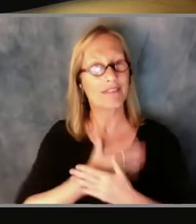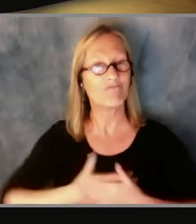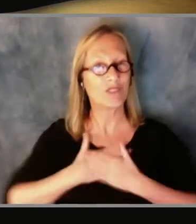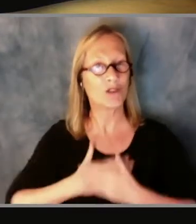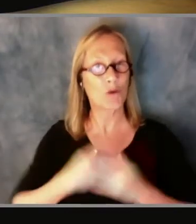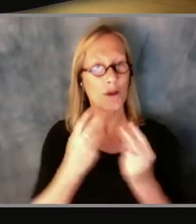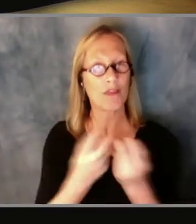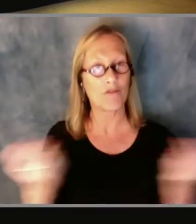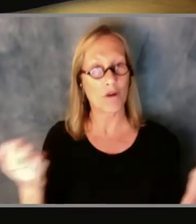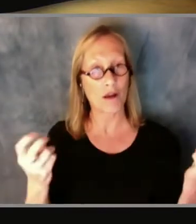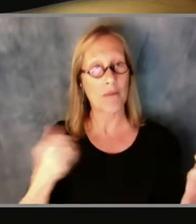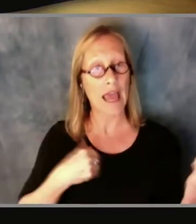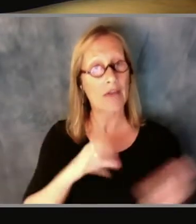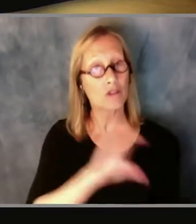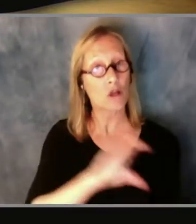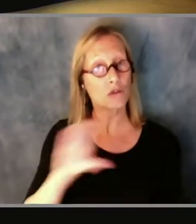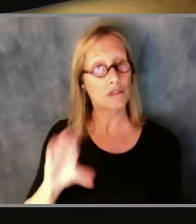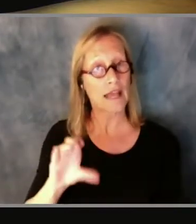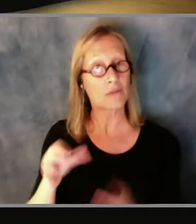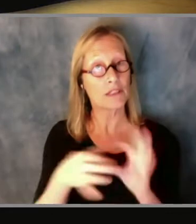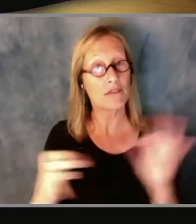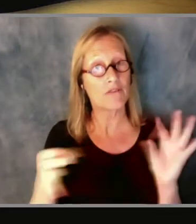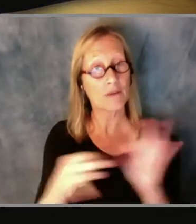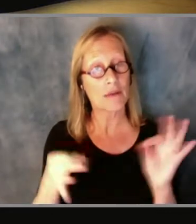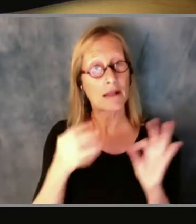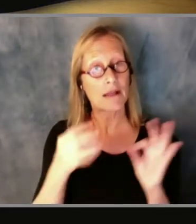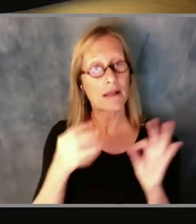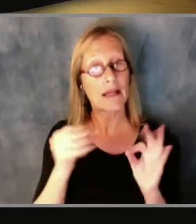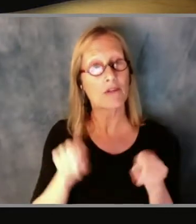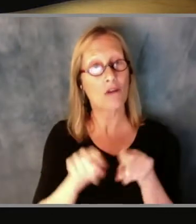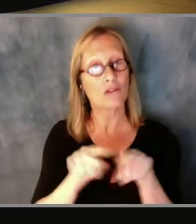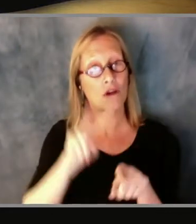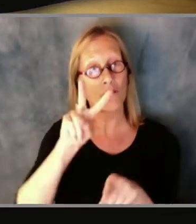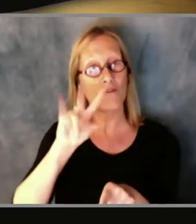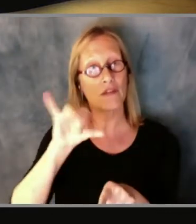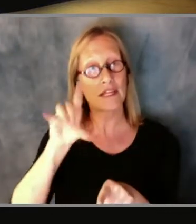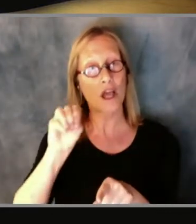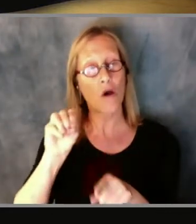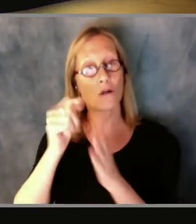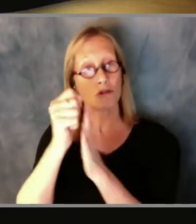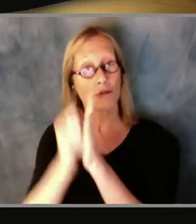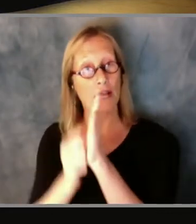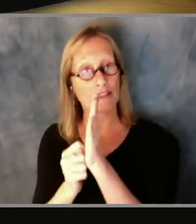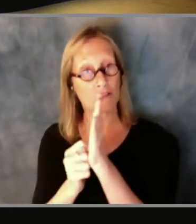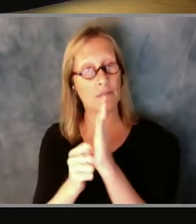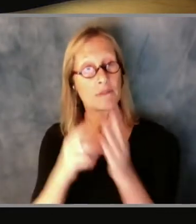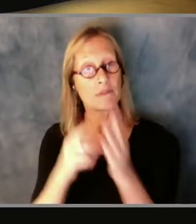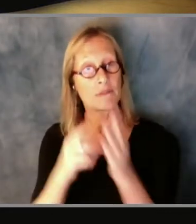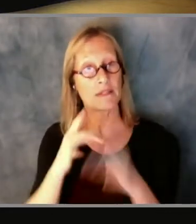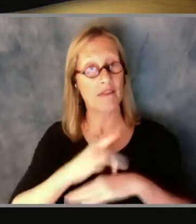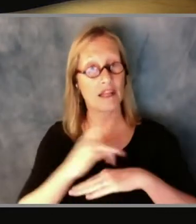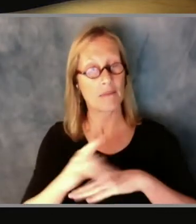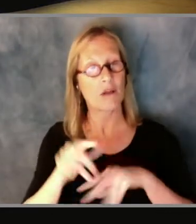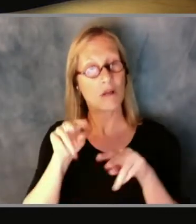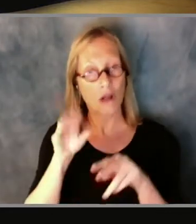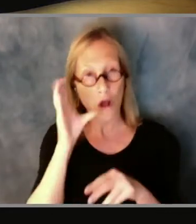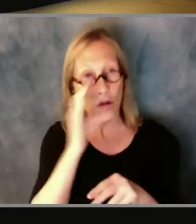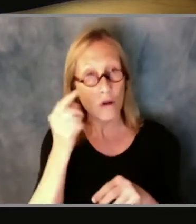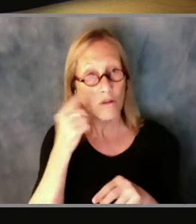closed captioning or video transcript available. Look for closed captioning options on your video